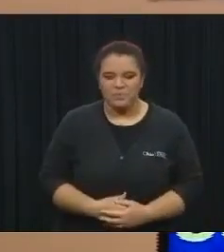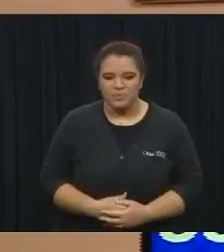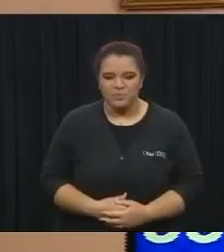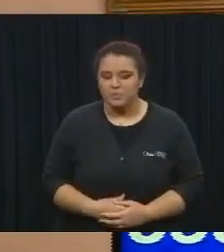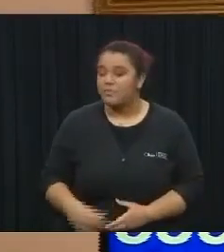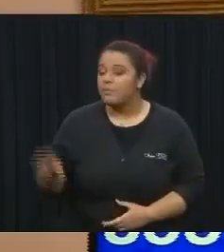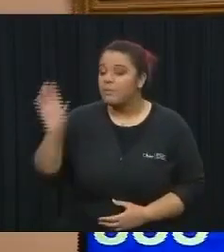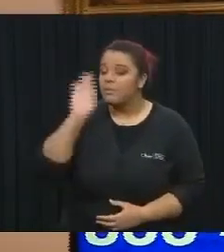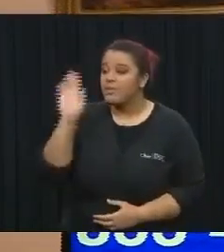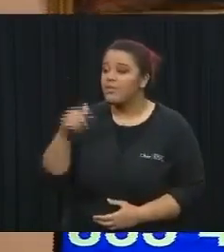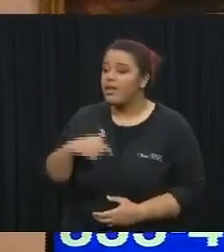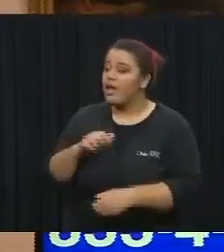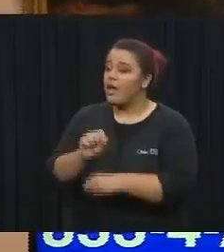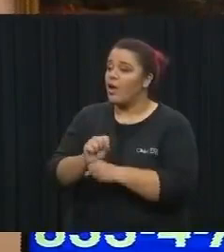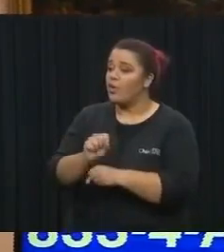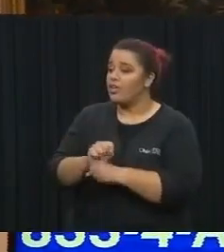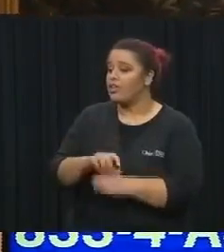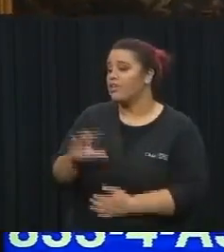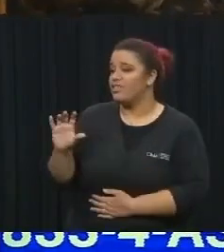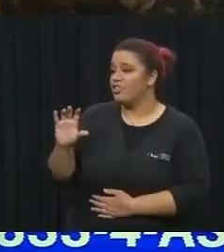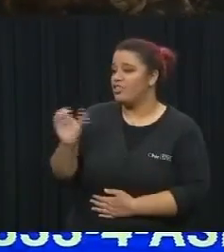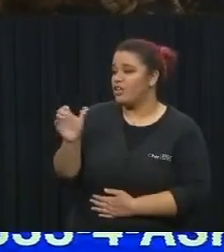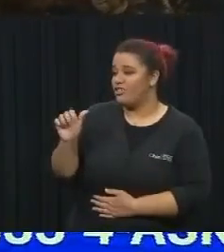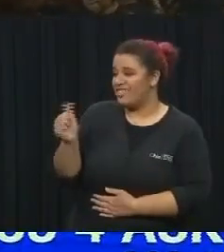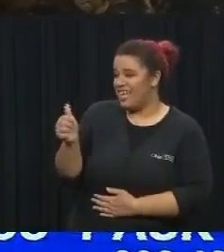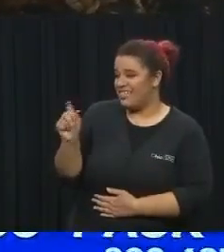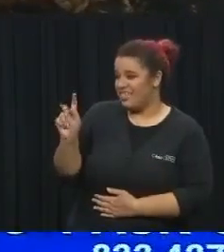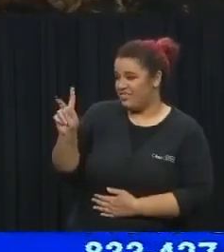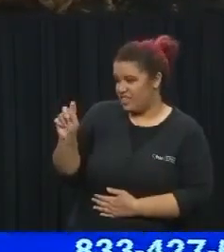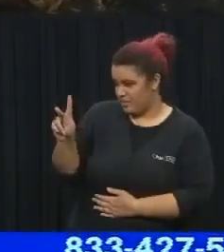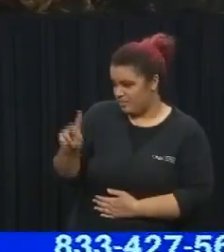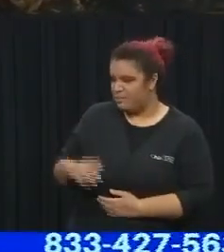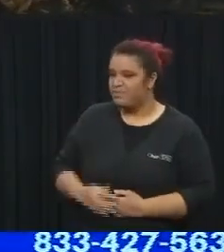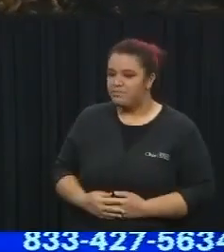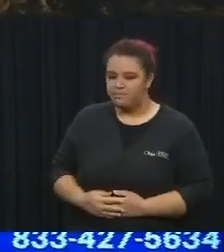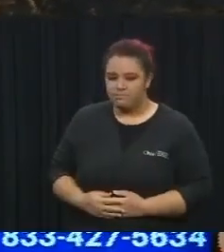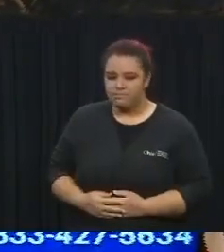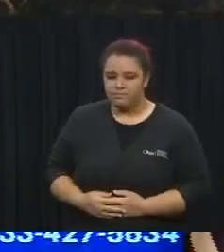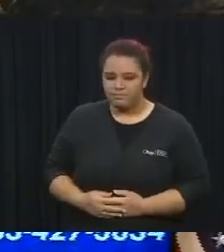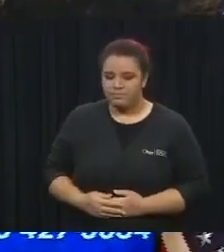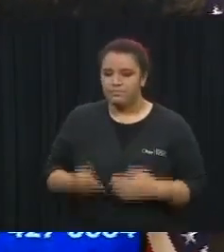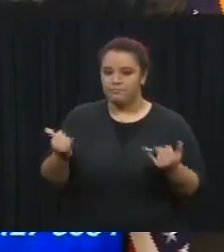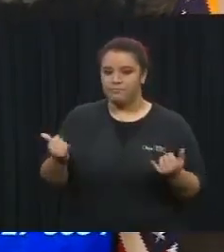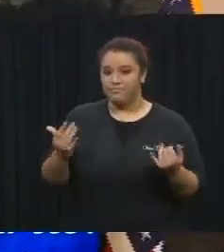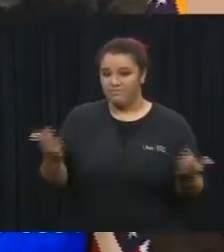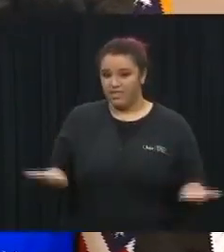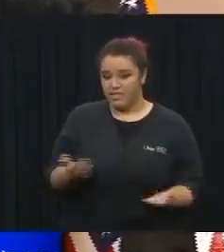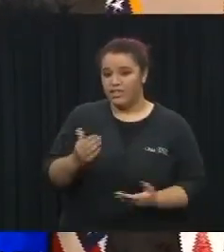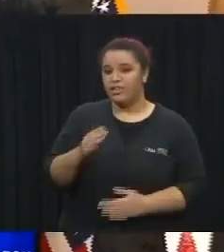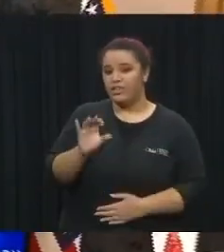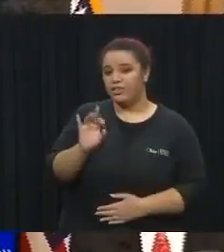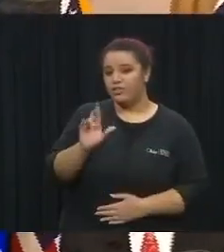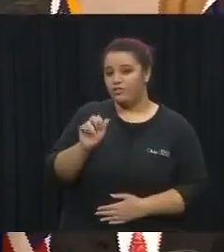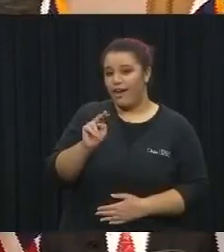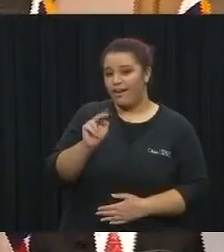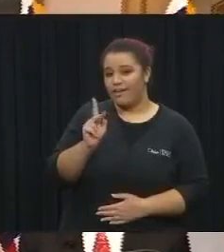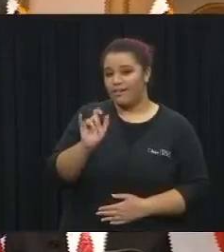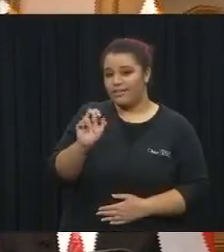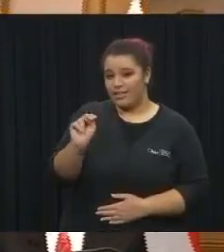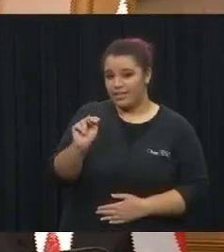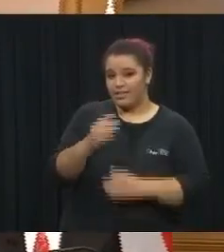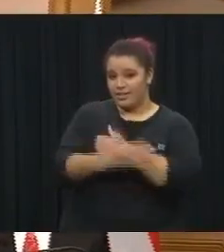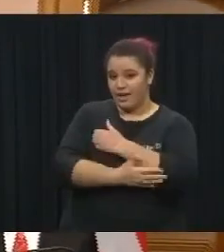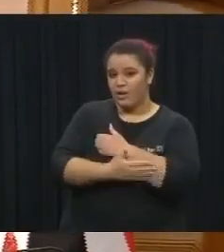Kevin Landers, WBNS 10 TV. We now have 2 deaths in Franklin County, Dr. Acton. I wonder if you could give us a little